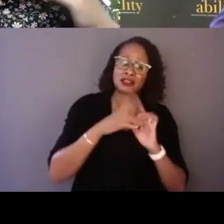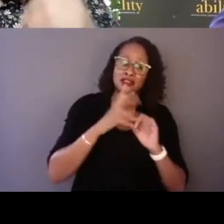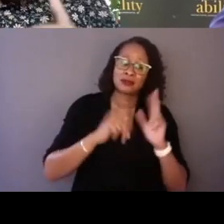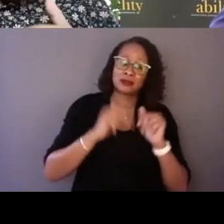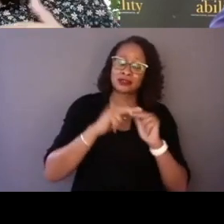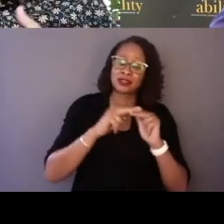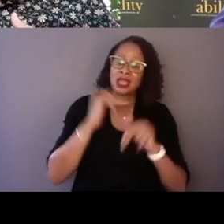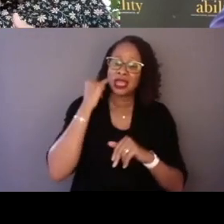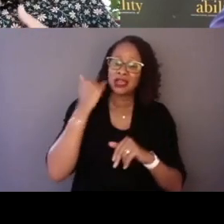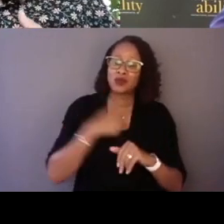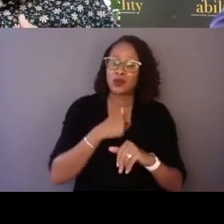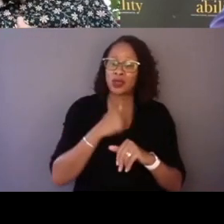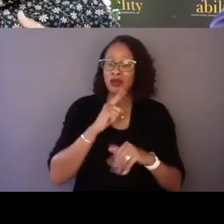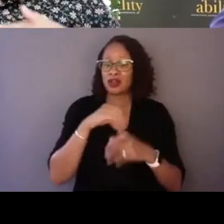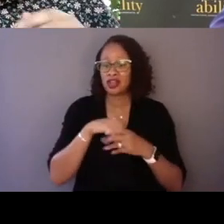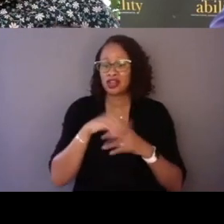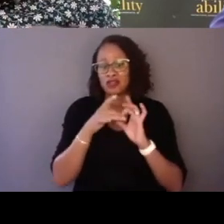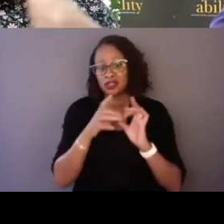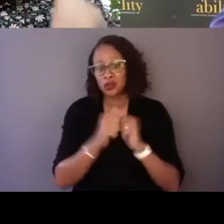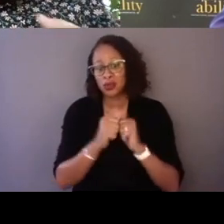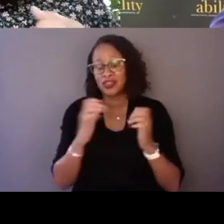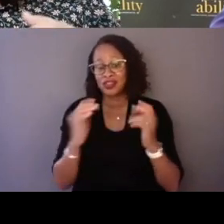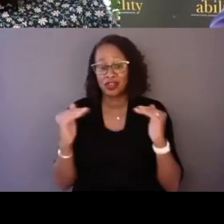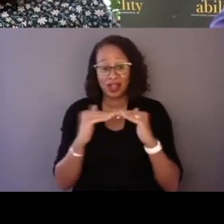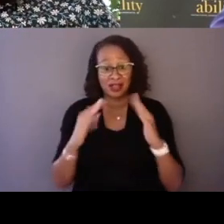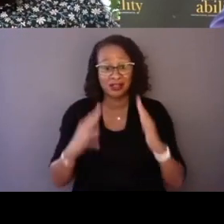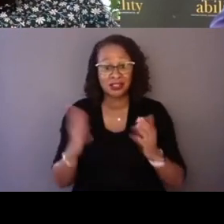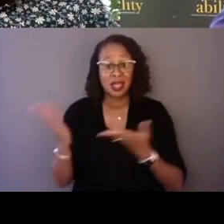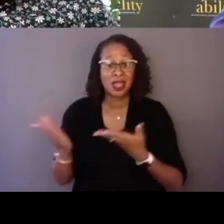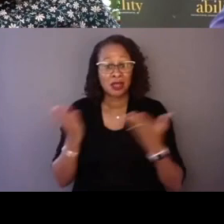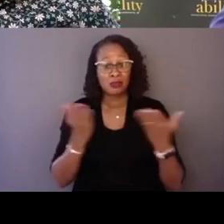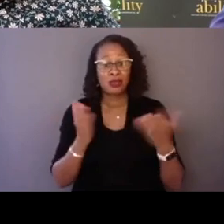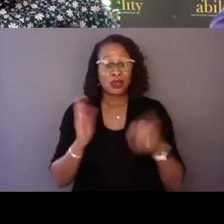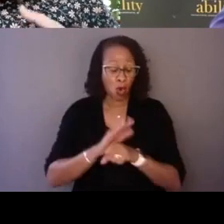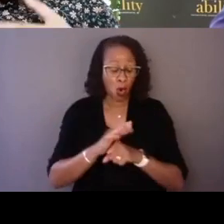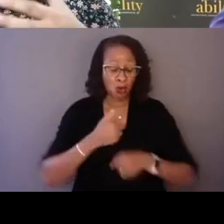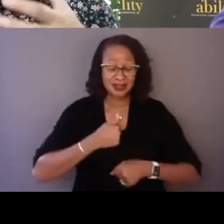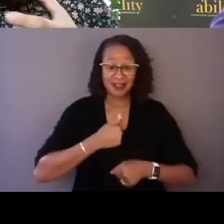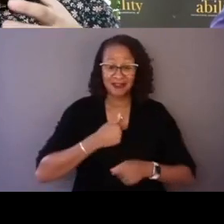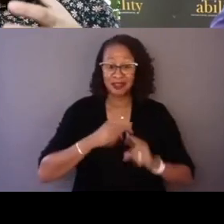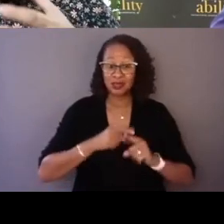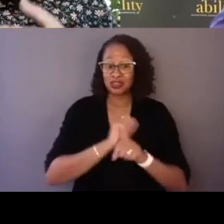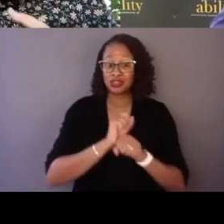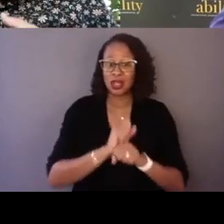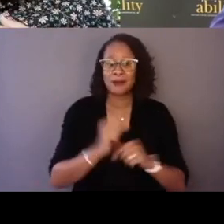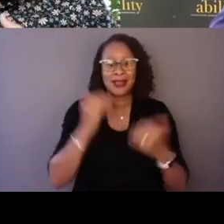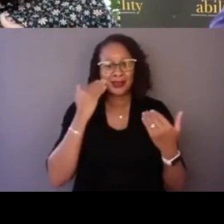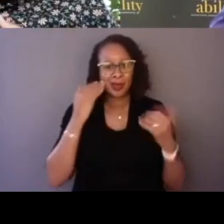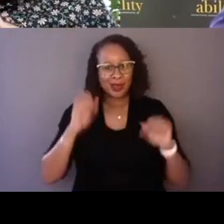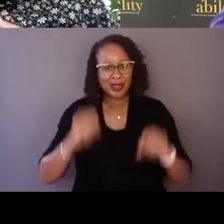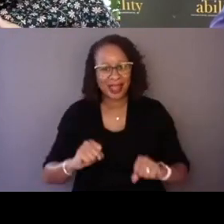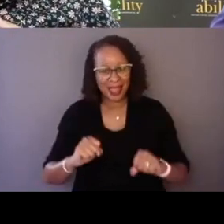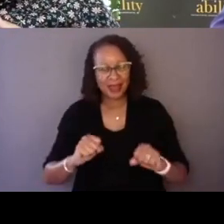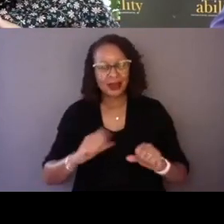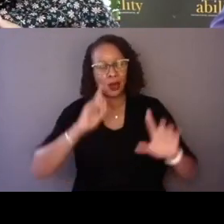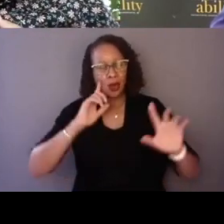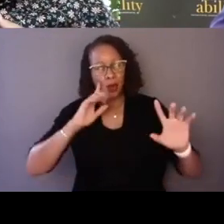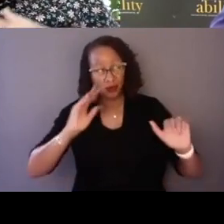we are in relation with our colleagues and bringing our full selves to our jobs and knowing that we can hopefully do that,